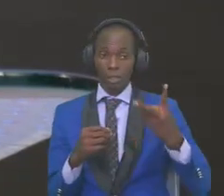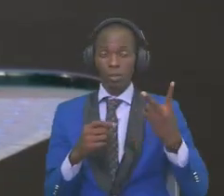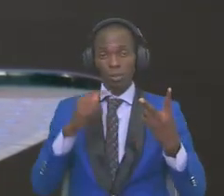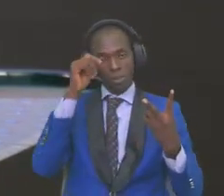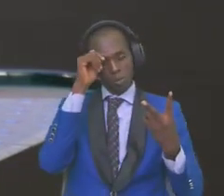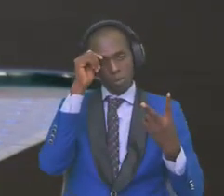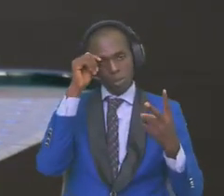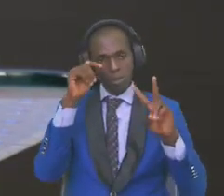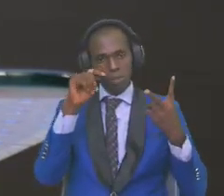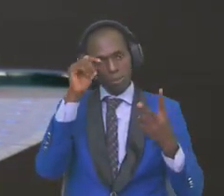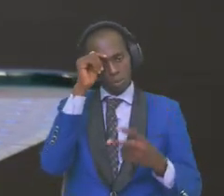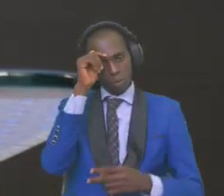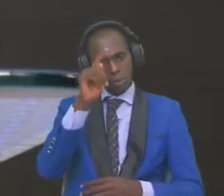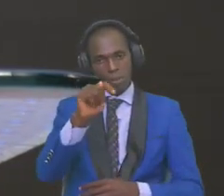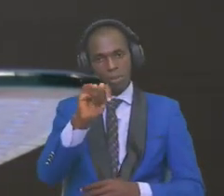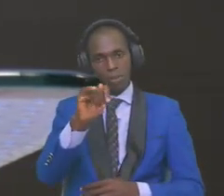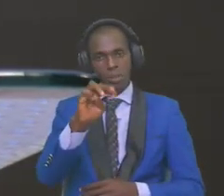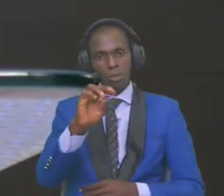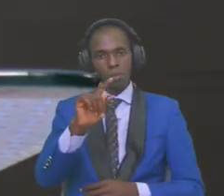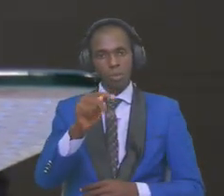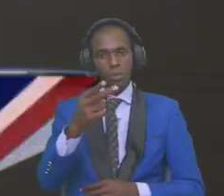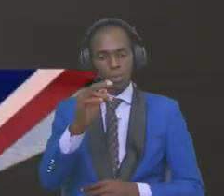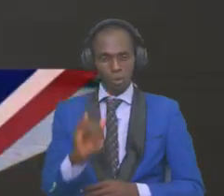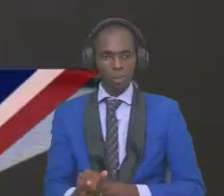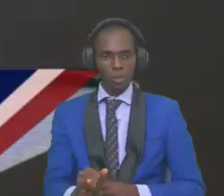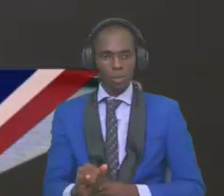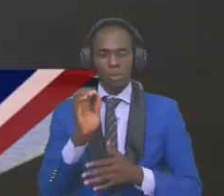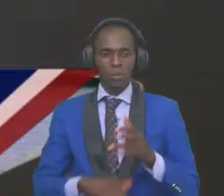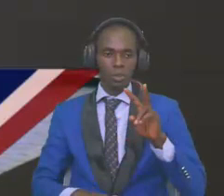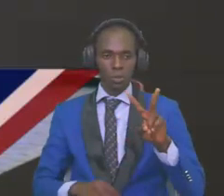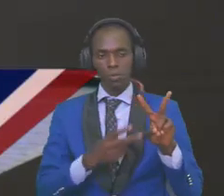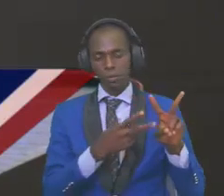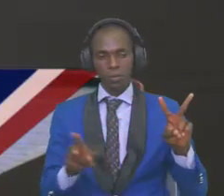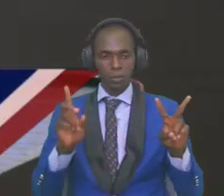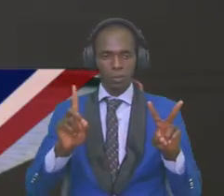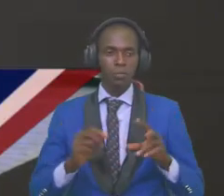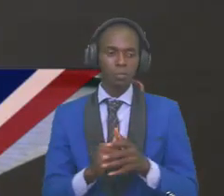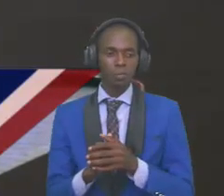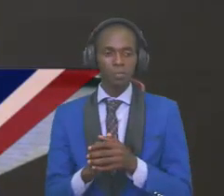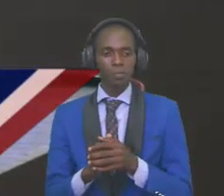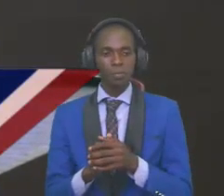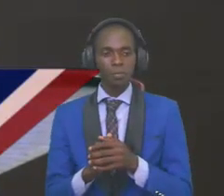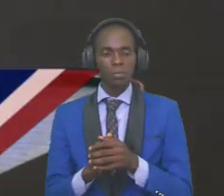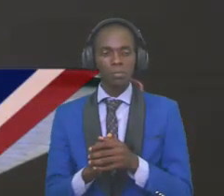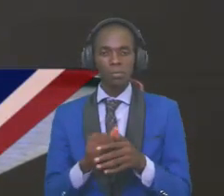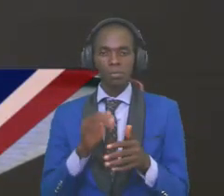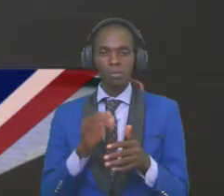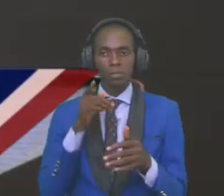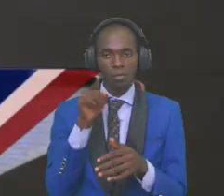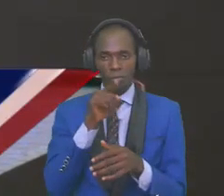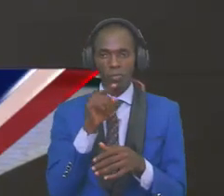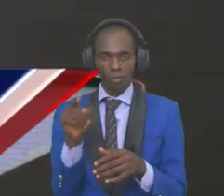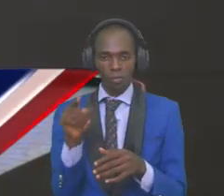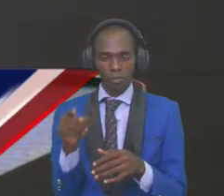2 Timothy chapter 2, verse 1. 2 Timothy chapter 2, verse 1. Thou therefore,